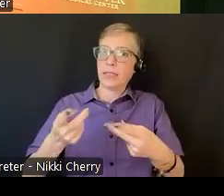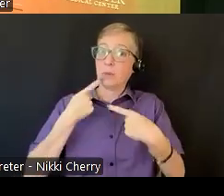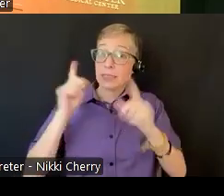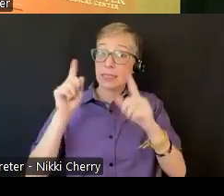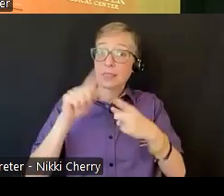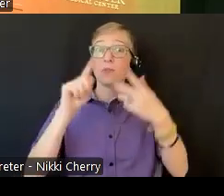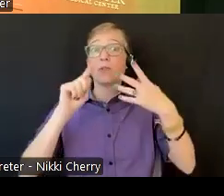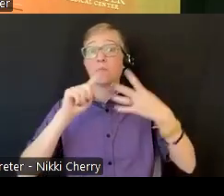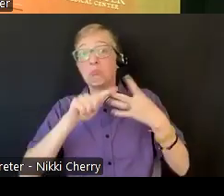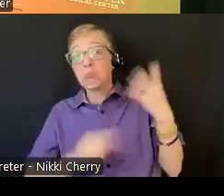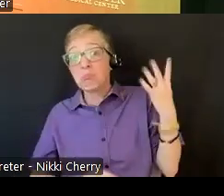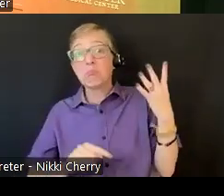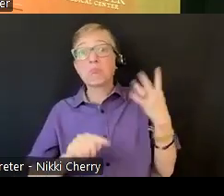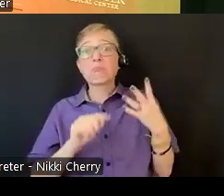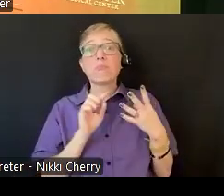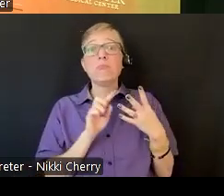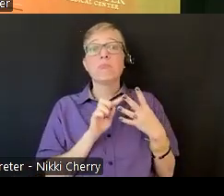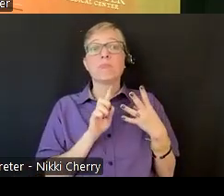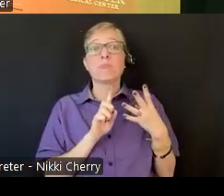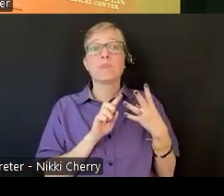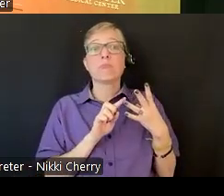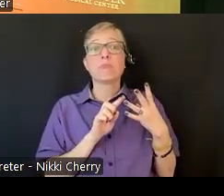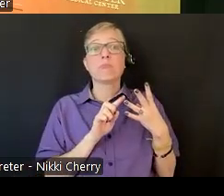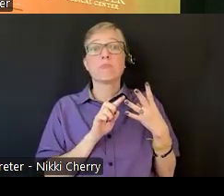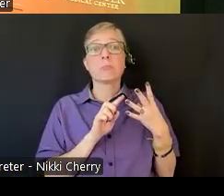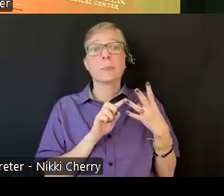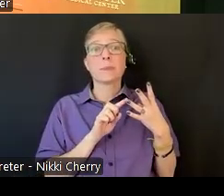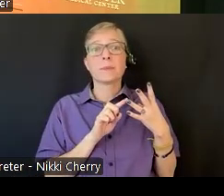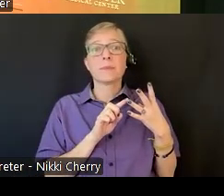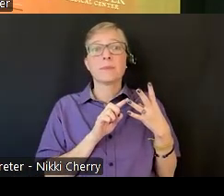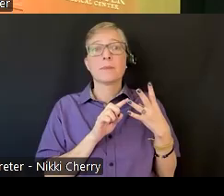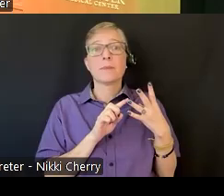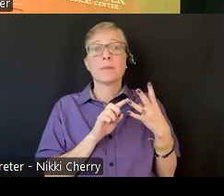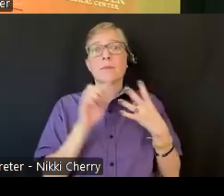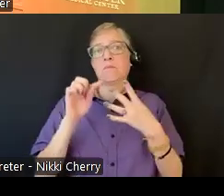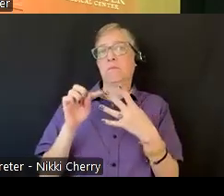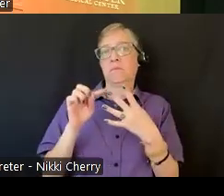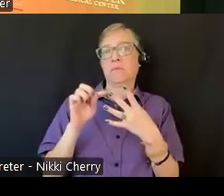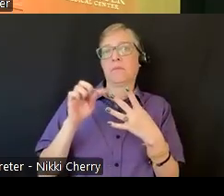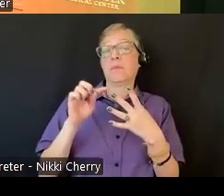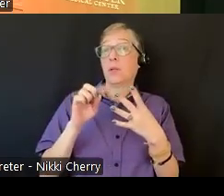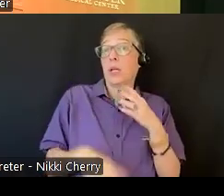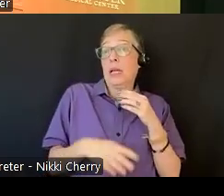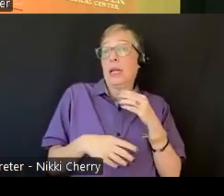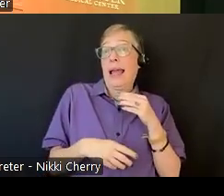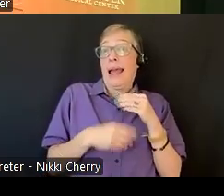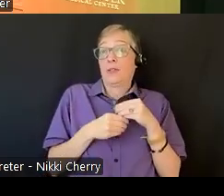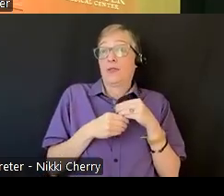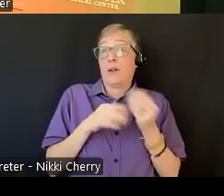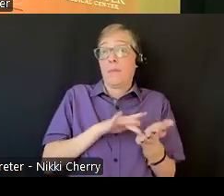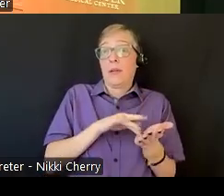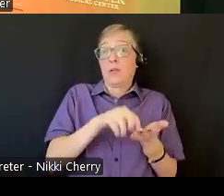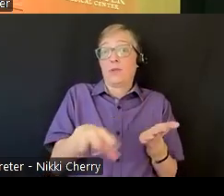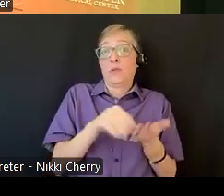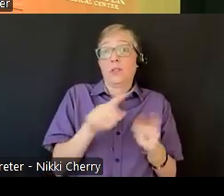psychology. And then we had to coordinate extra number of the medical students, but that was done very successfully thanks to